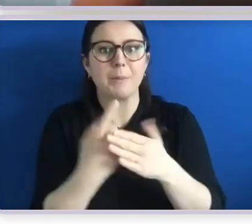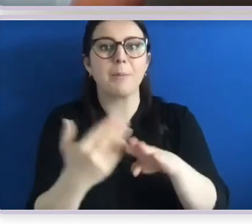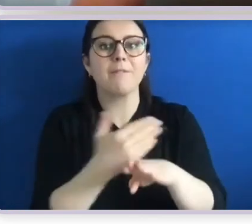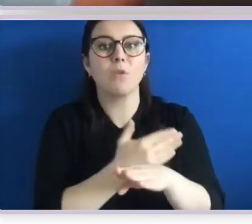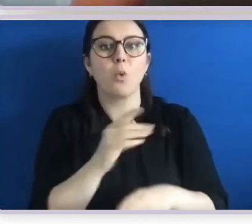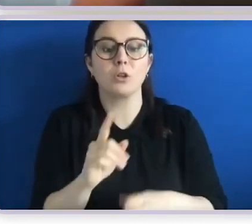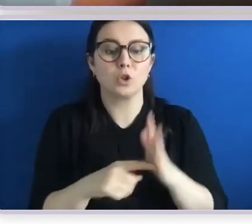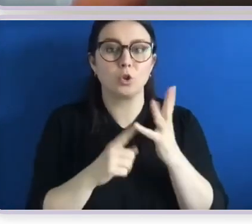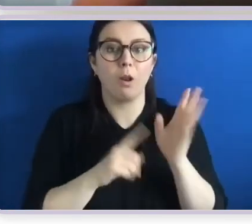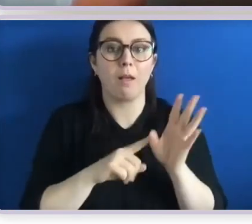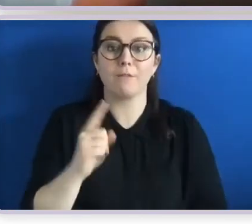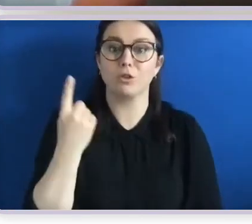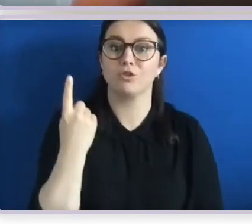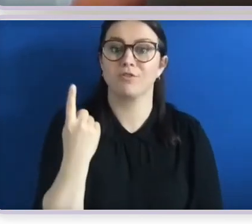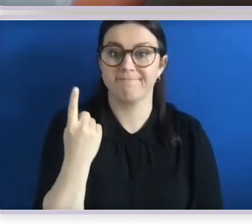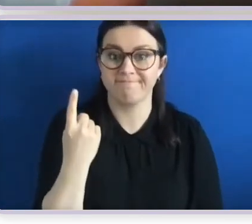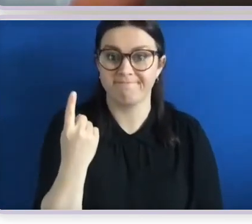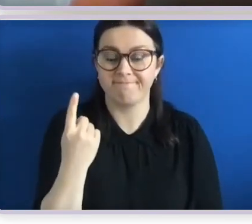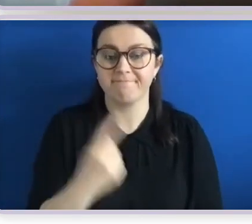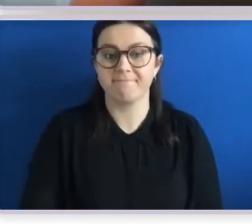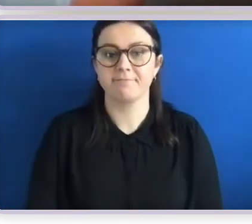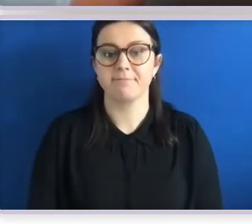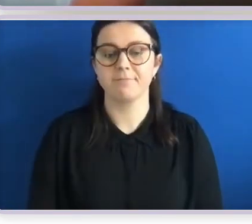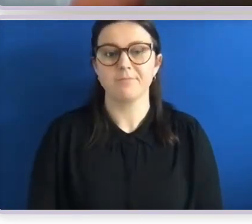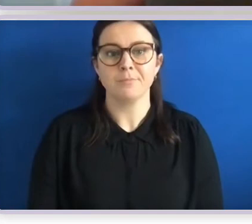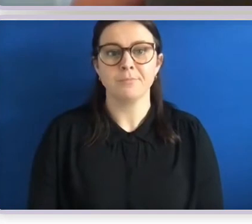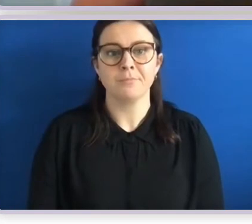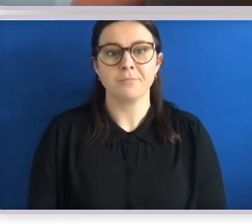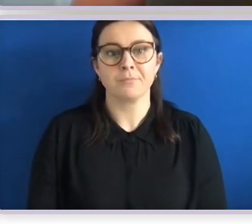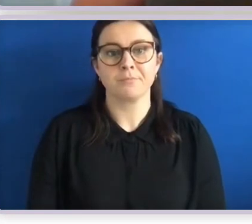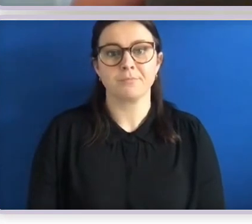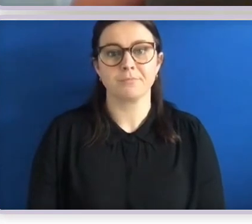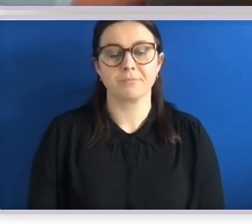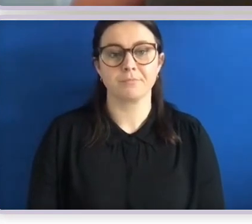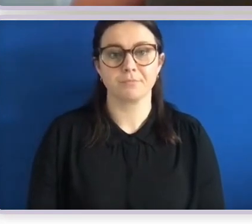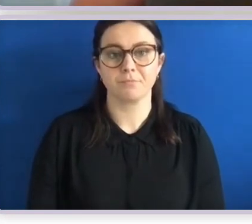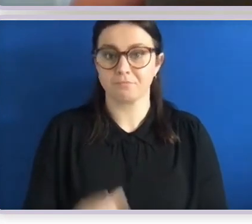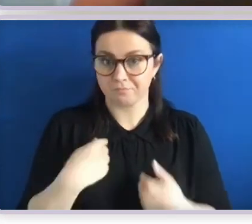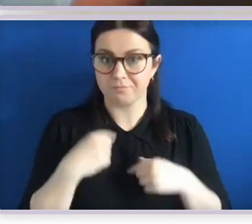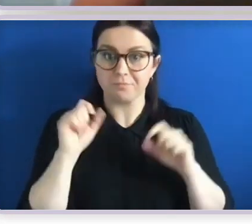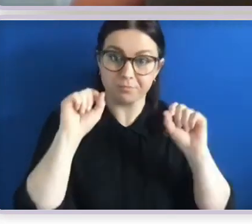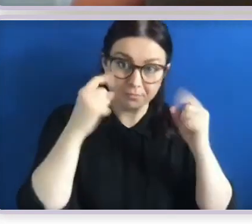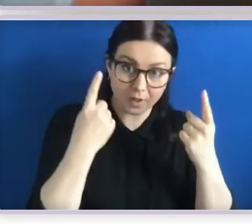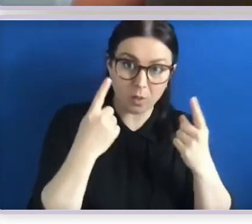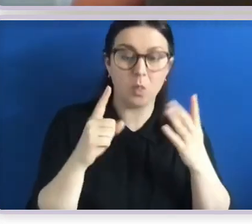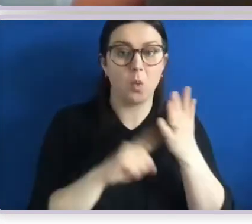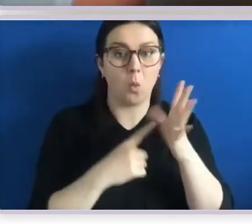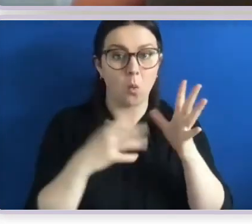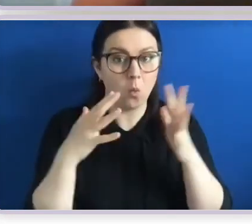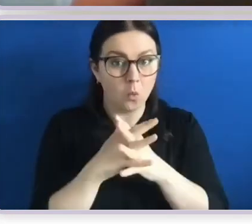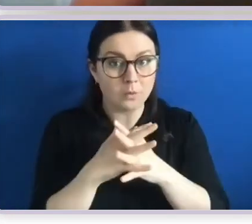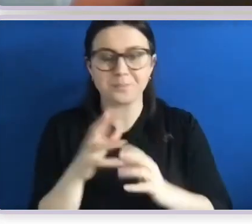And although, as someone who understands the law, and as many of you understand the